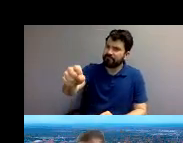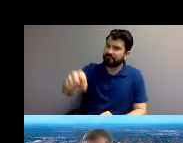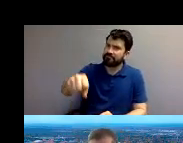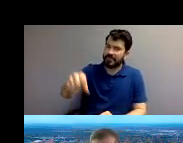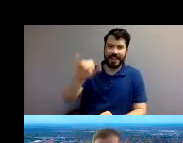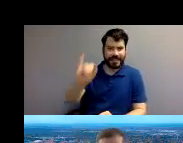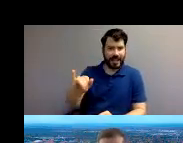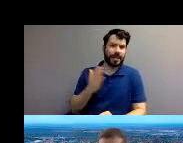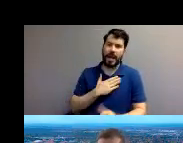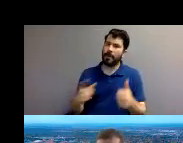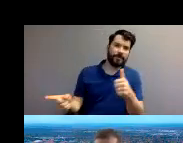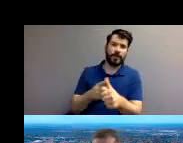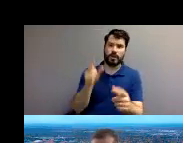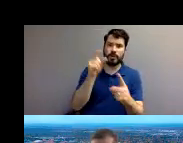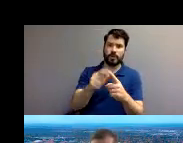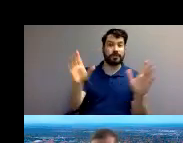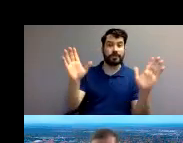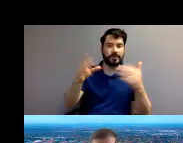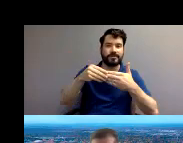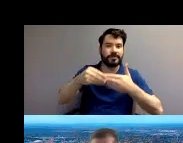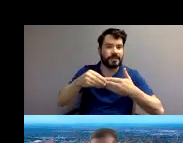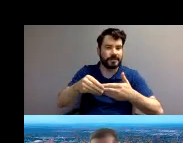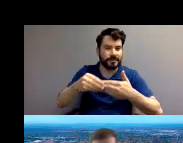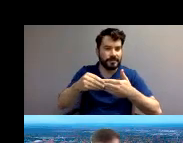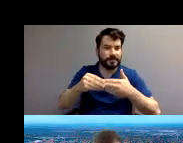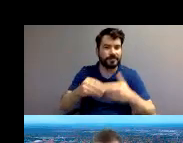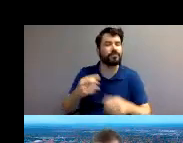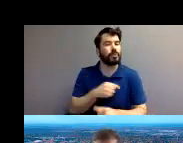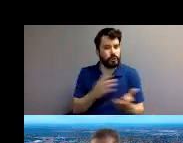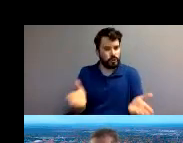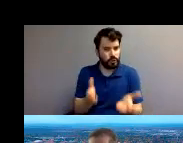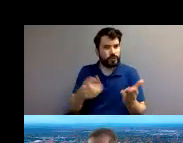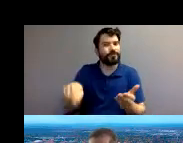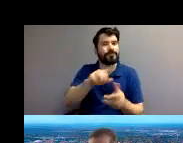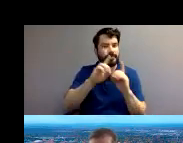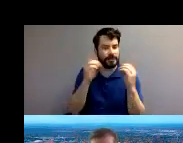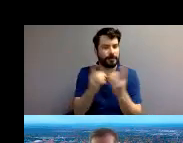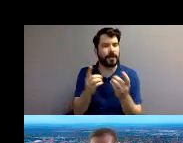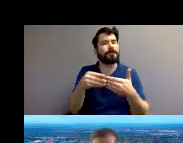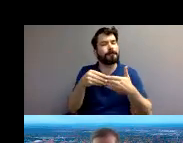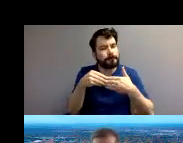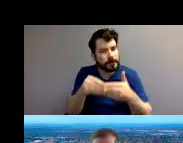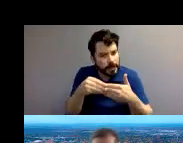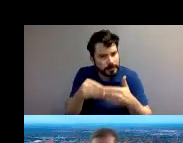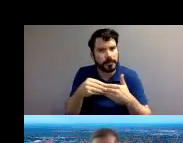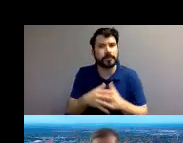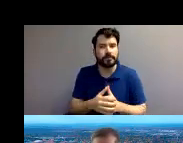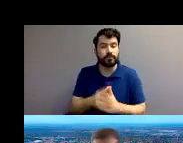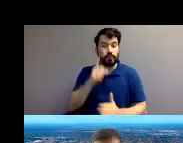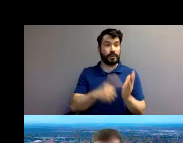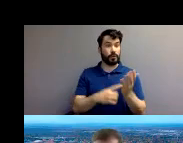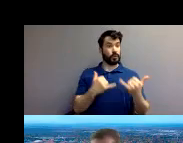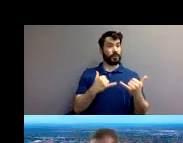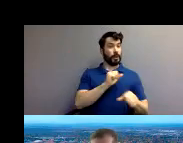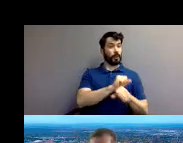is flexibility. And we'll encourage departments to remain flexible, to recognize that the work they do today could